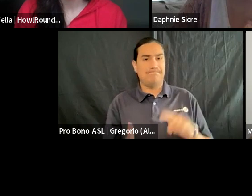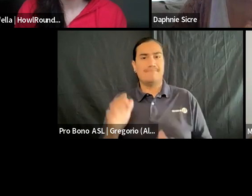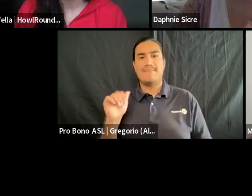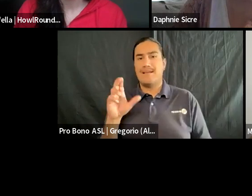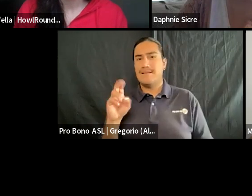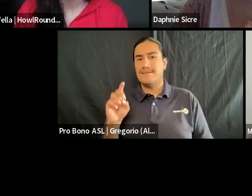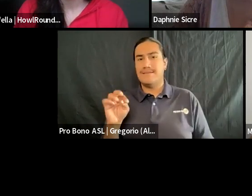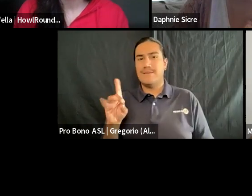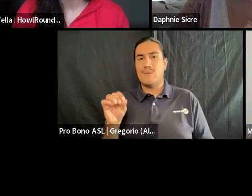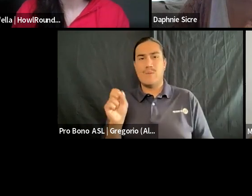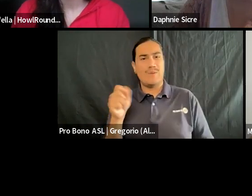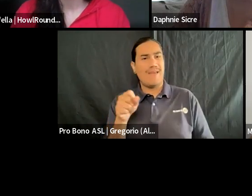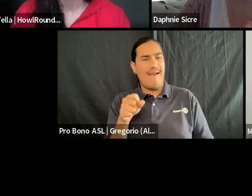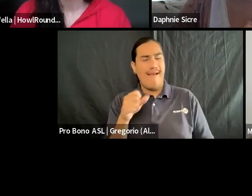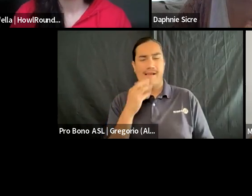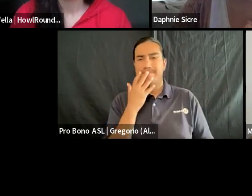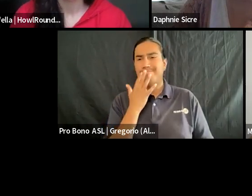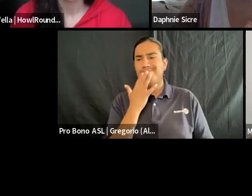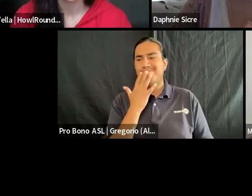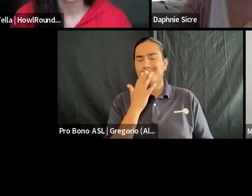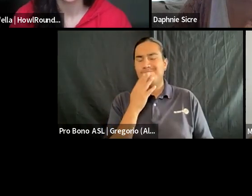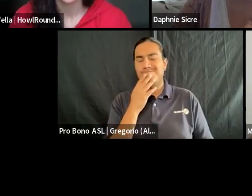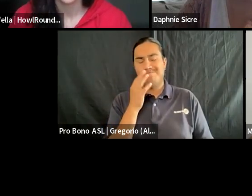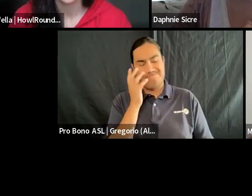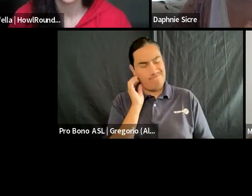yeah, let me see.